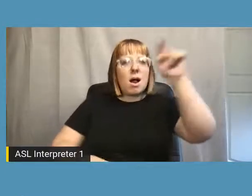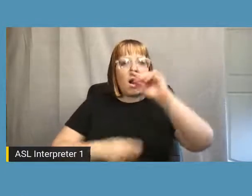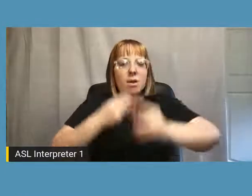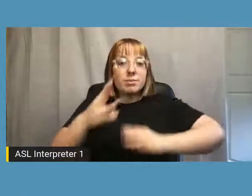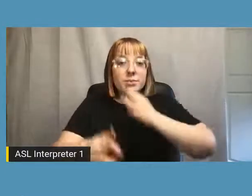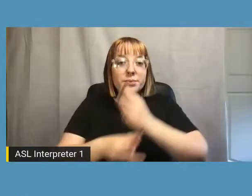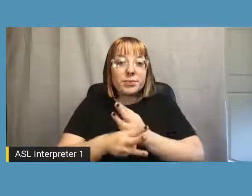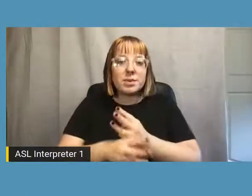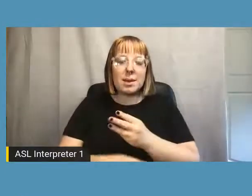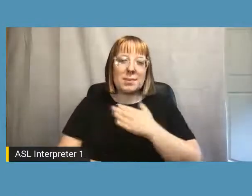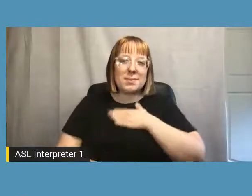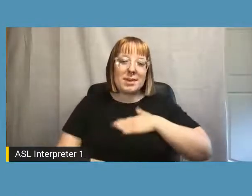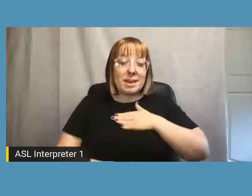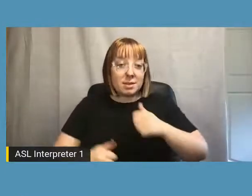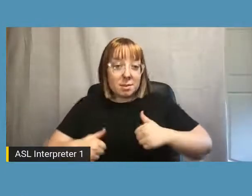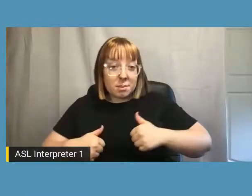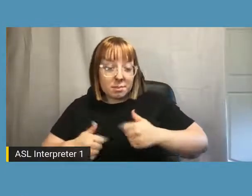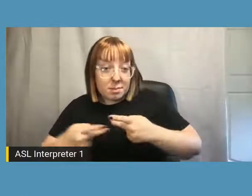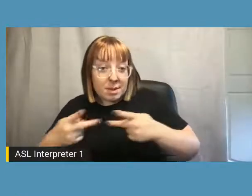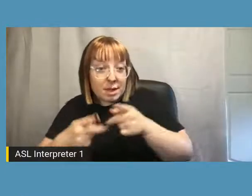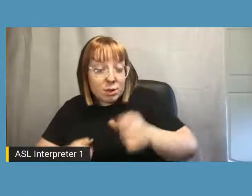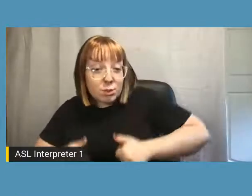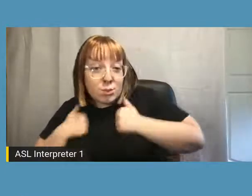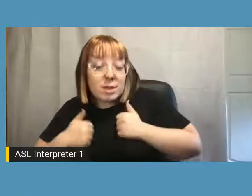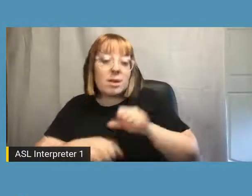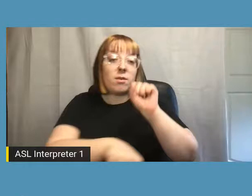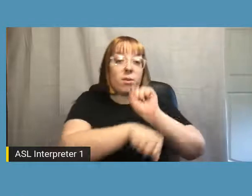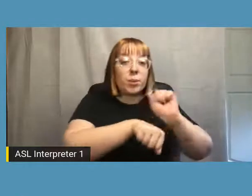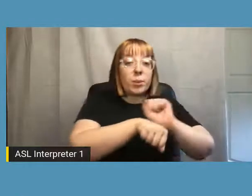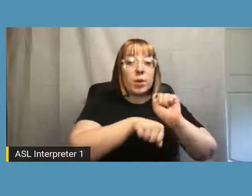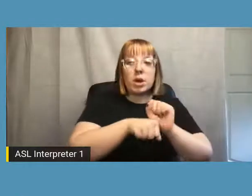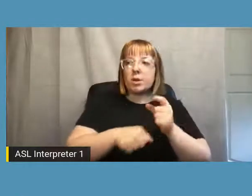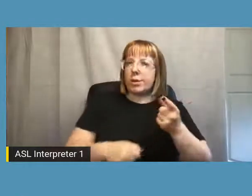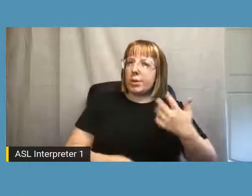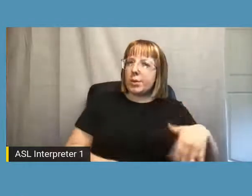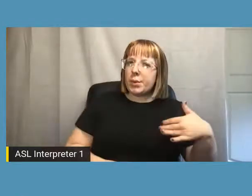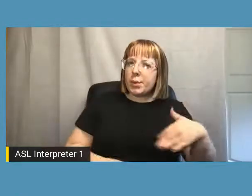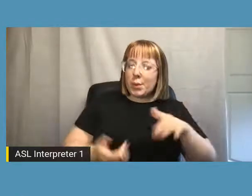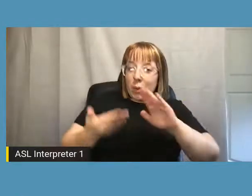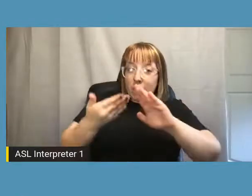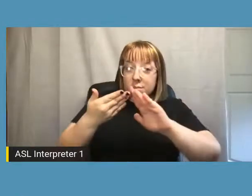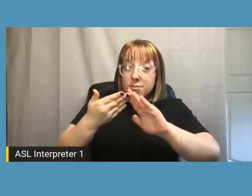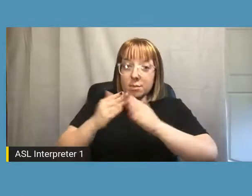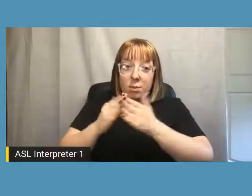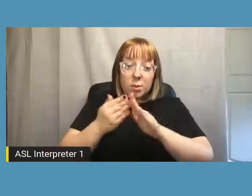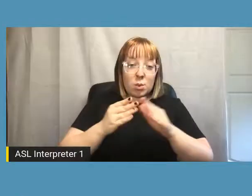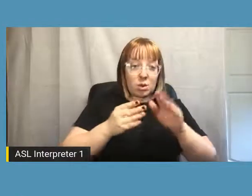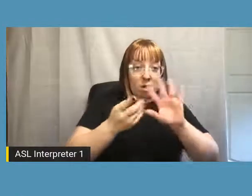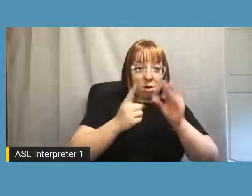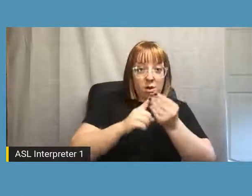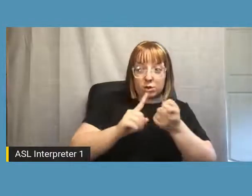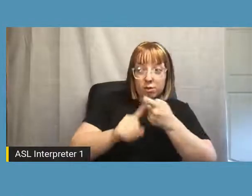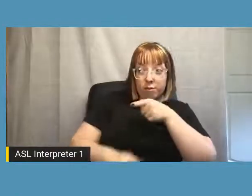work, and to respect the diversity of cultures and experiences that form the richness of our world and our profession. Thank